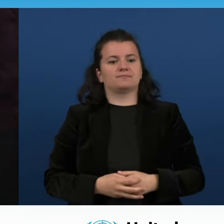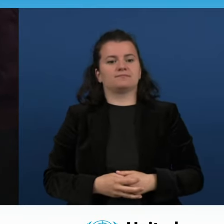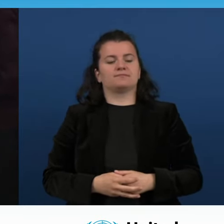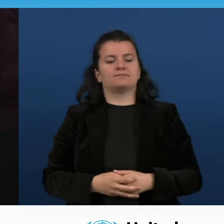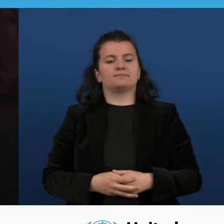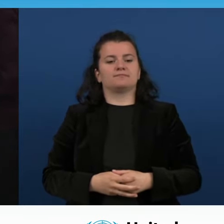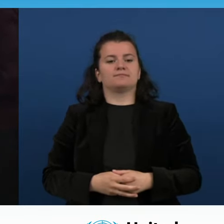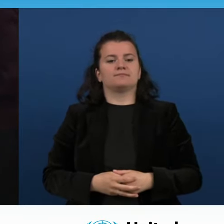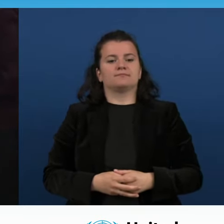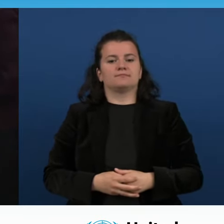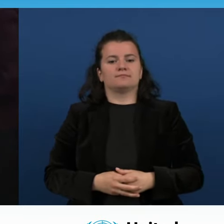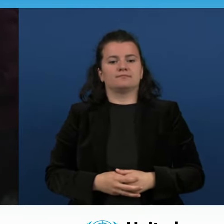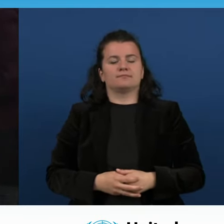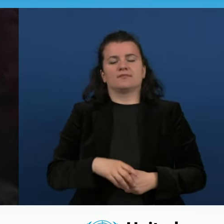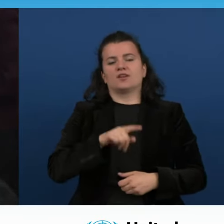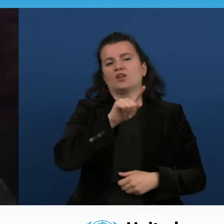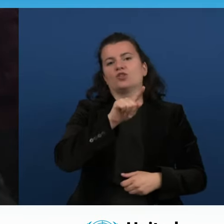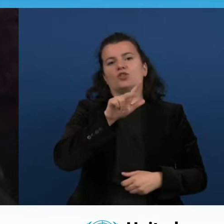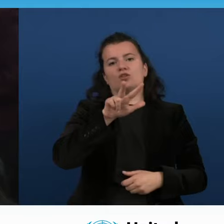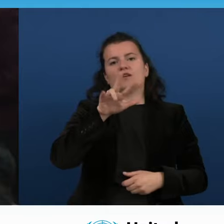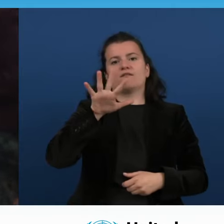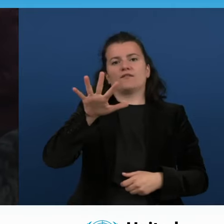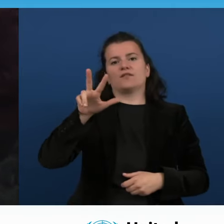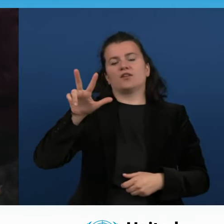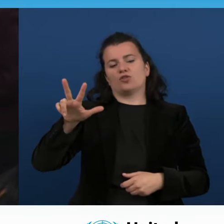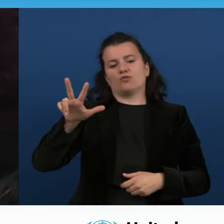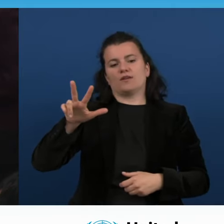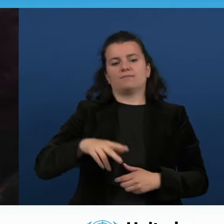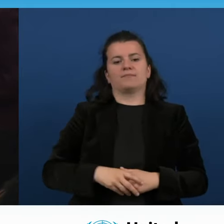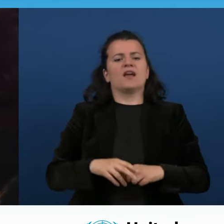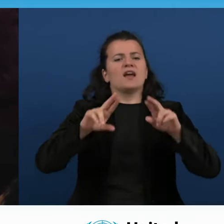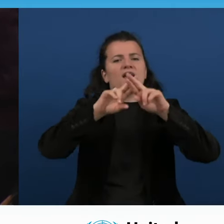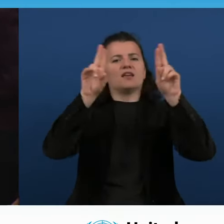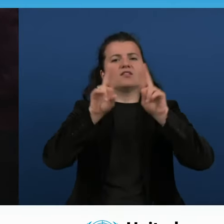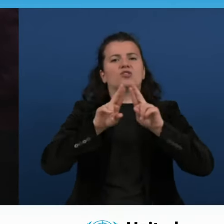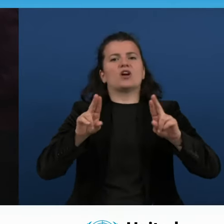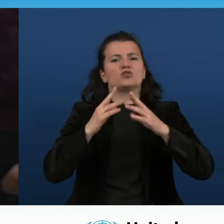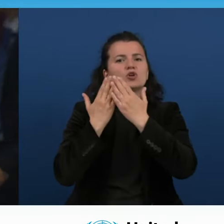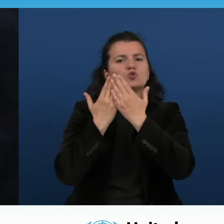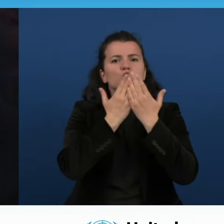1353, the International Pharmaceutical Students Federation.